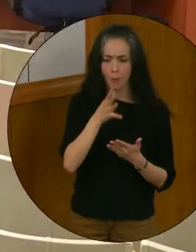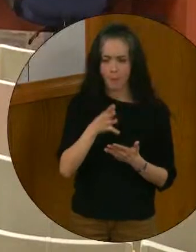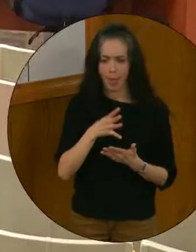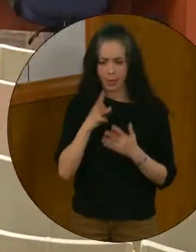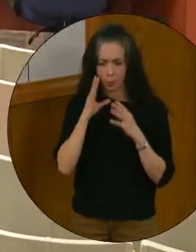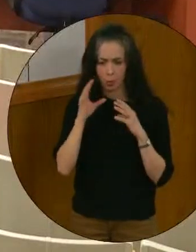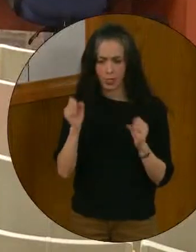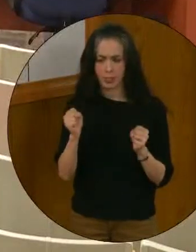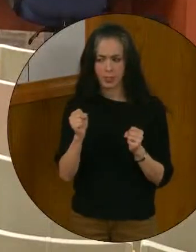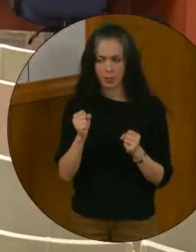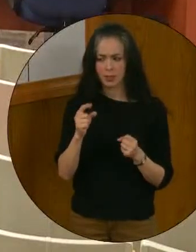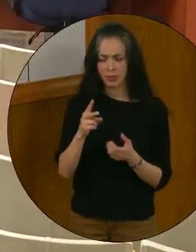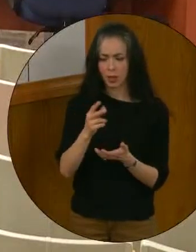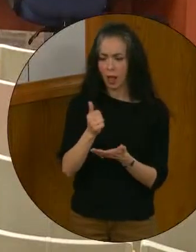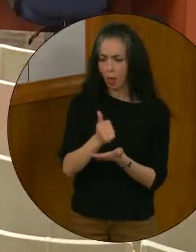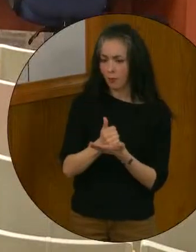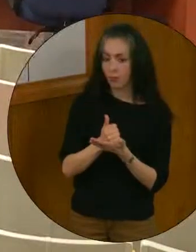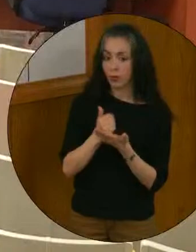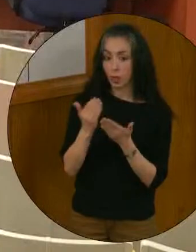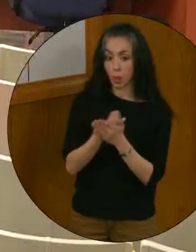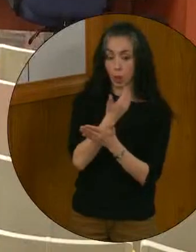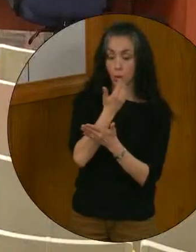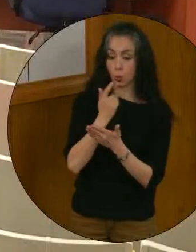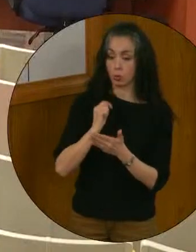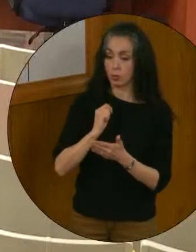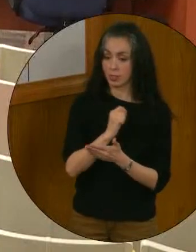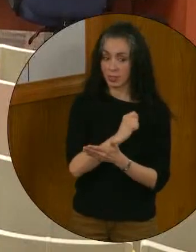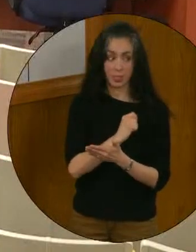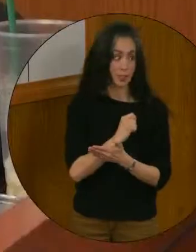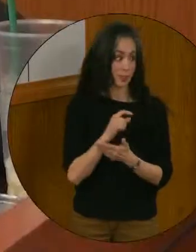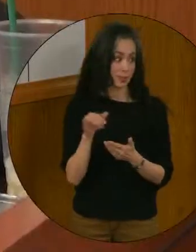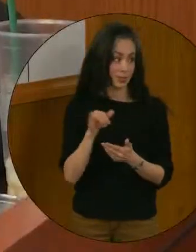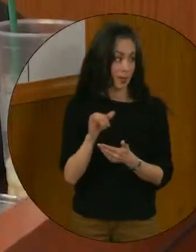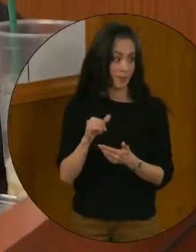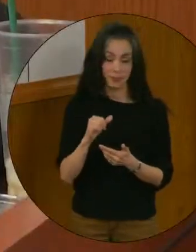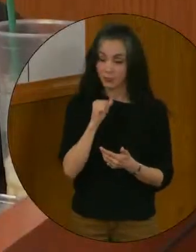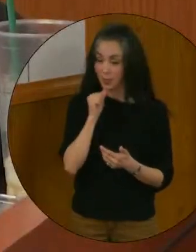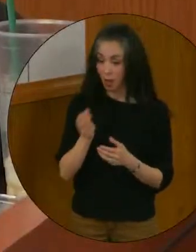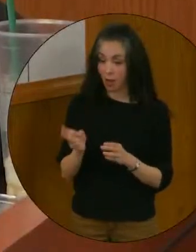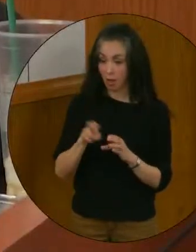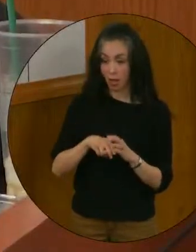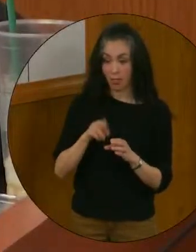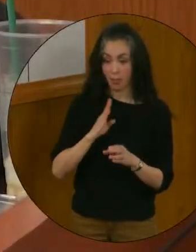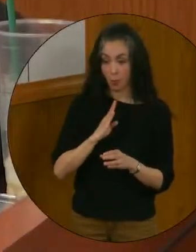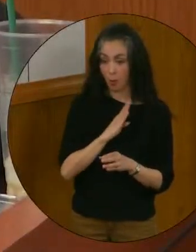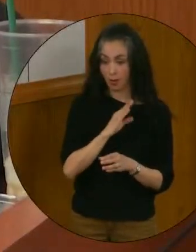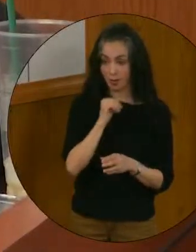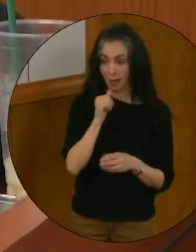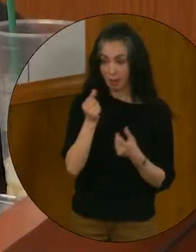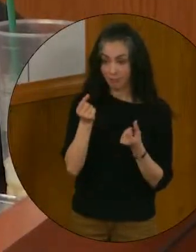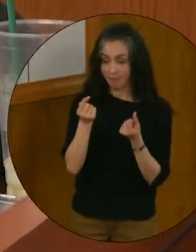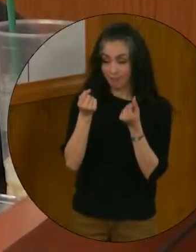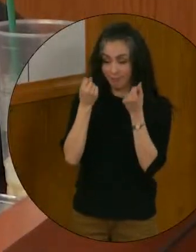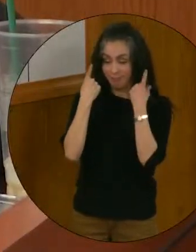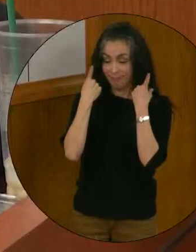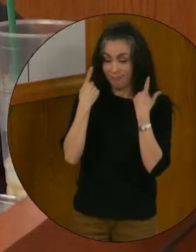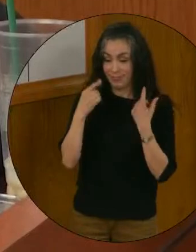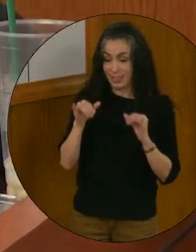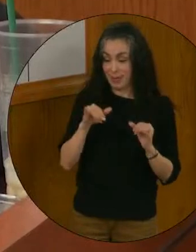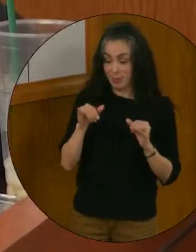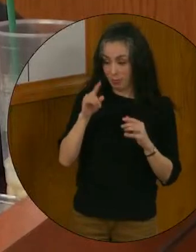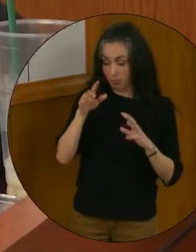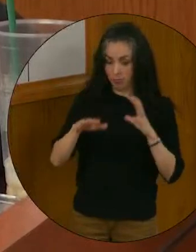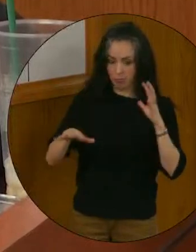especially for the new trustees coming onto the board. I did not get this when I got on the board. So it was very confusing. I remember